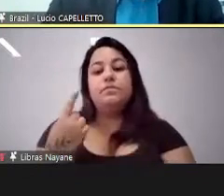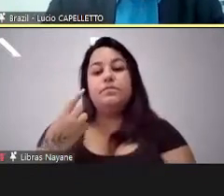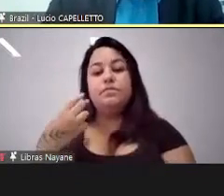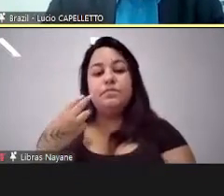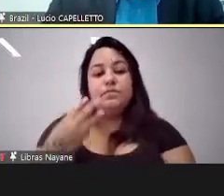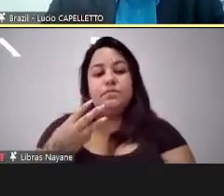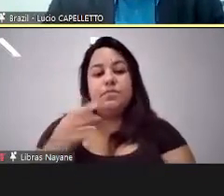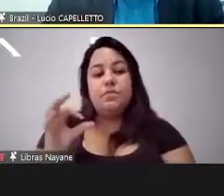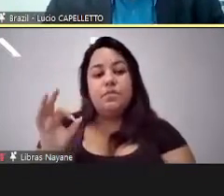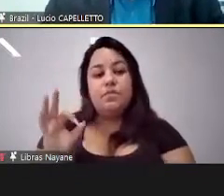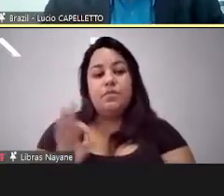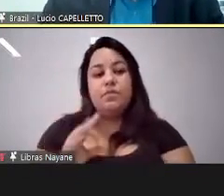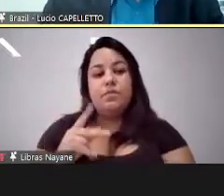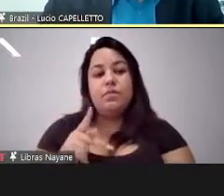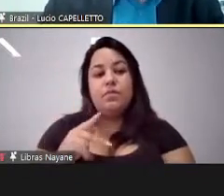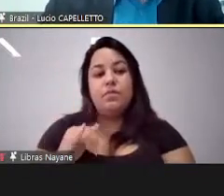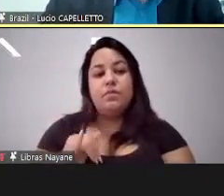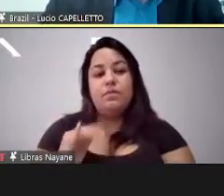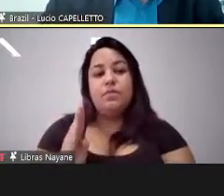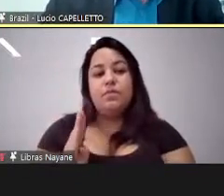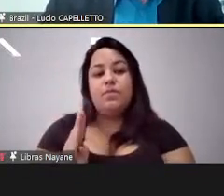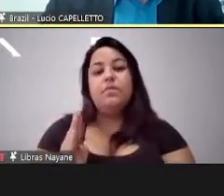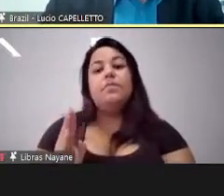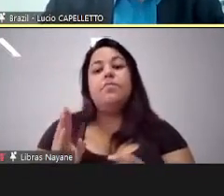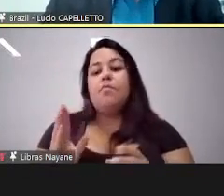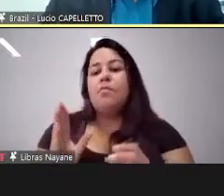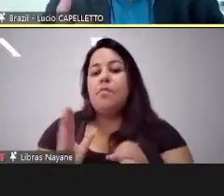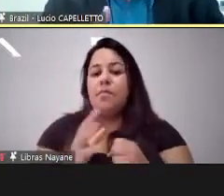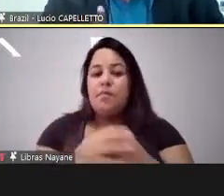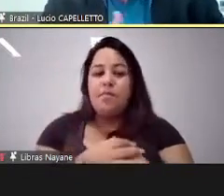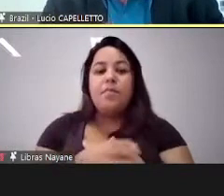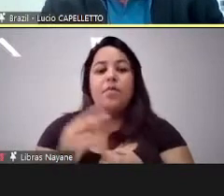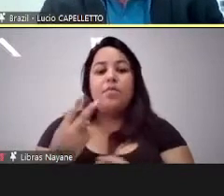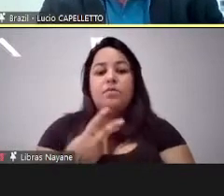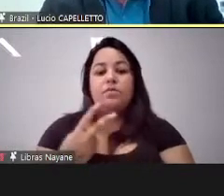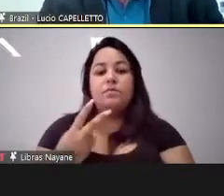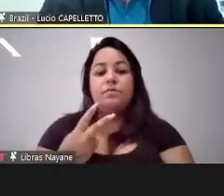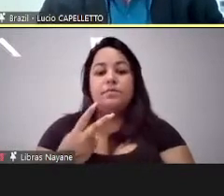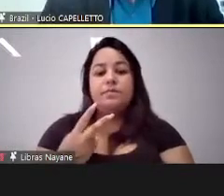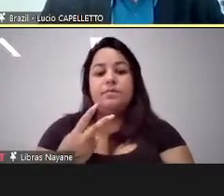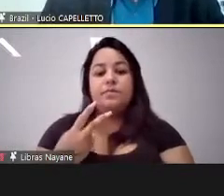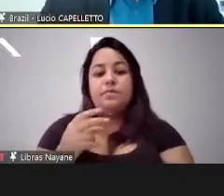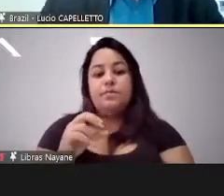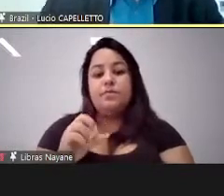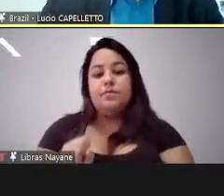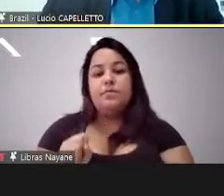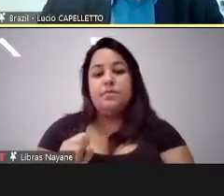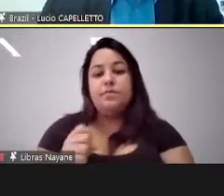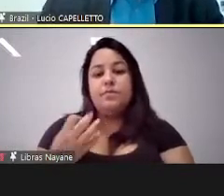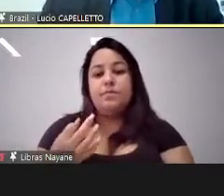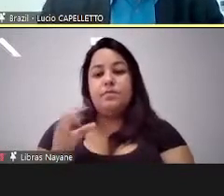of supplementary pension. Well, we'll see in the table, the